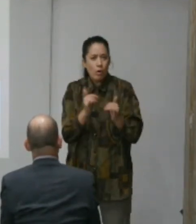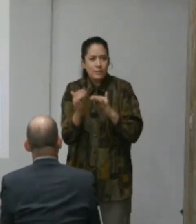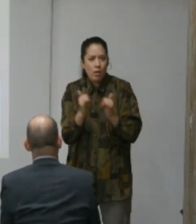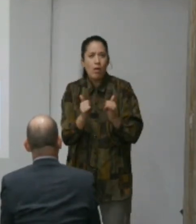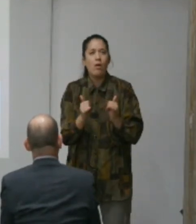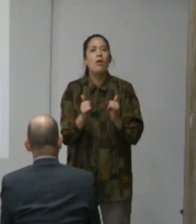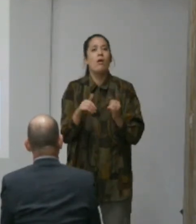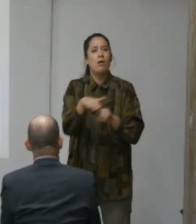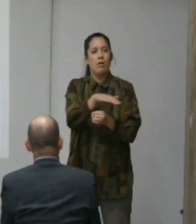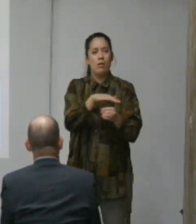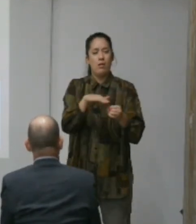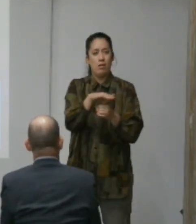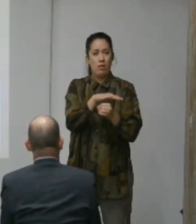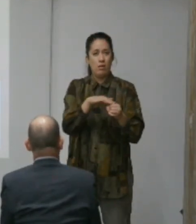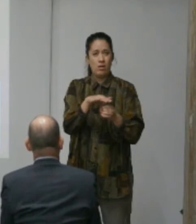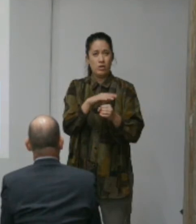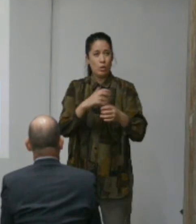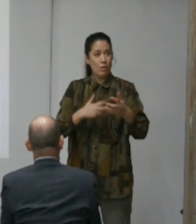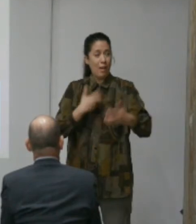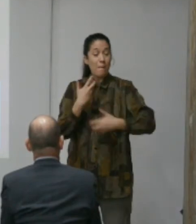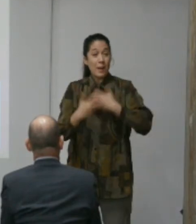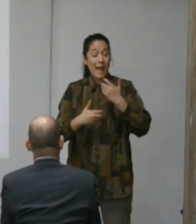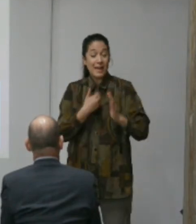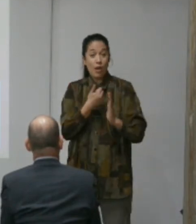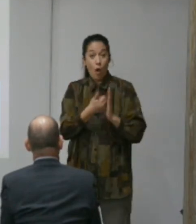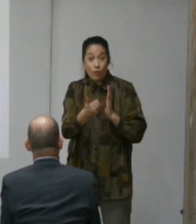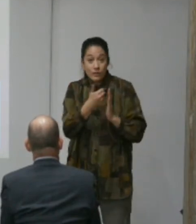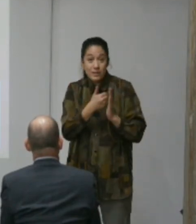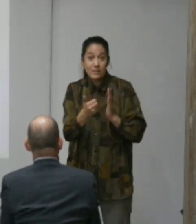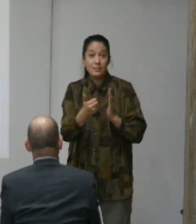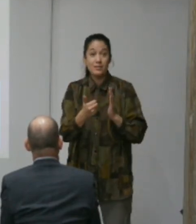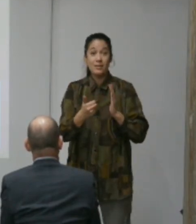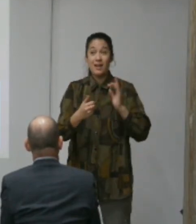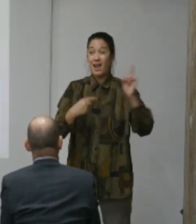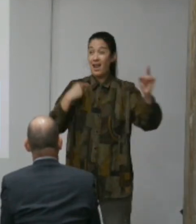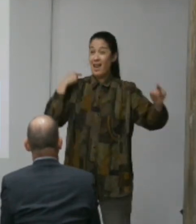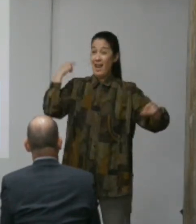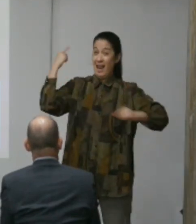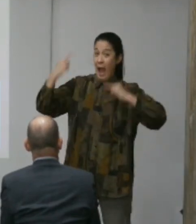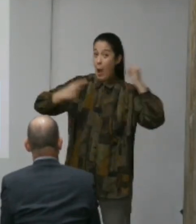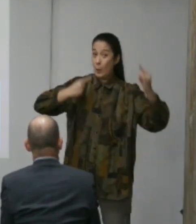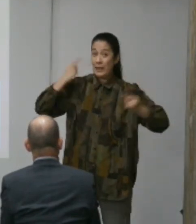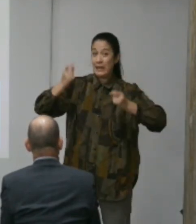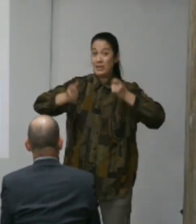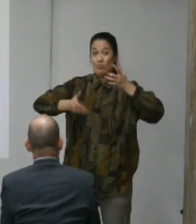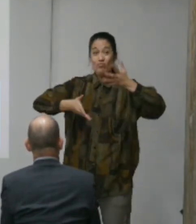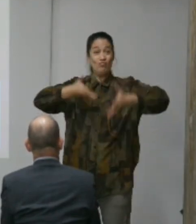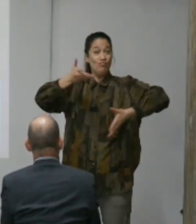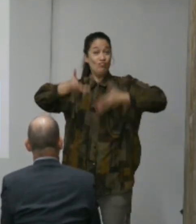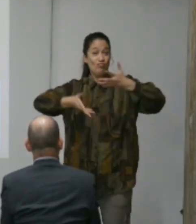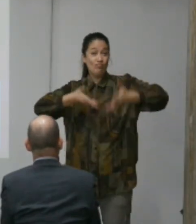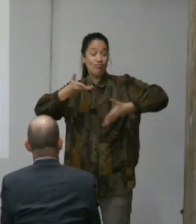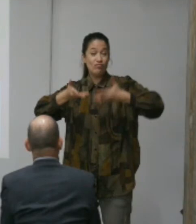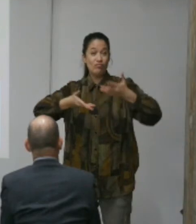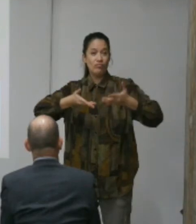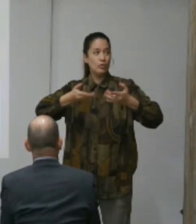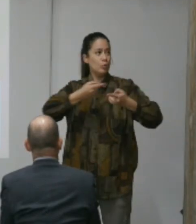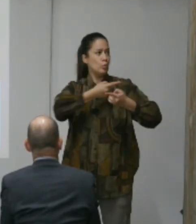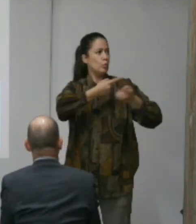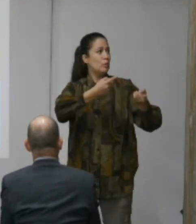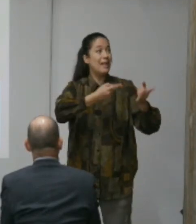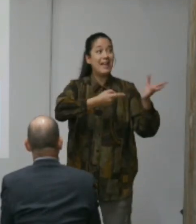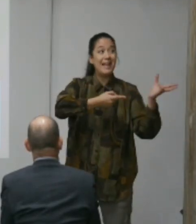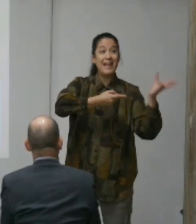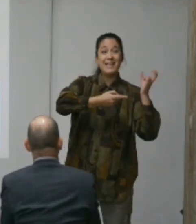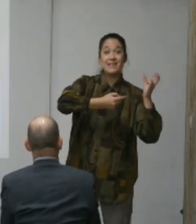complain often, complain loudly, complain to who will listen, complain to those that won't listen, because at some point you're going to get